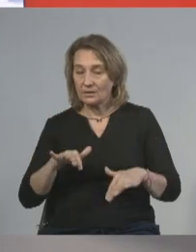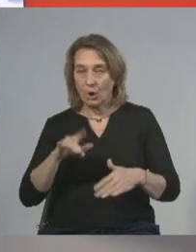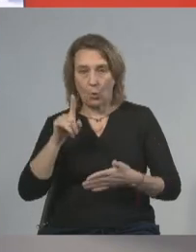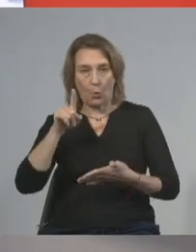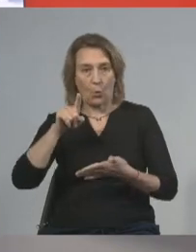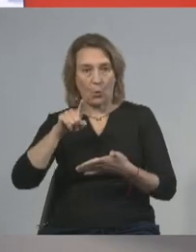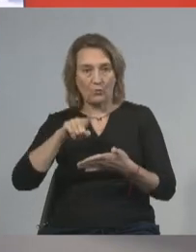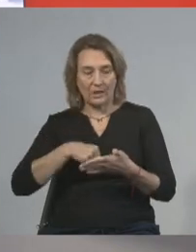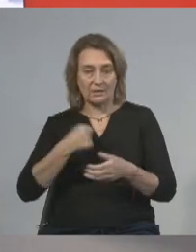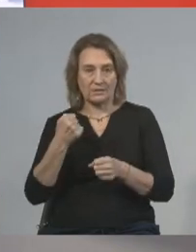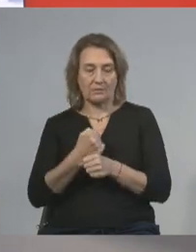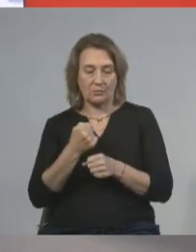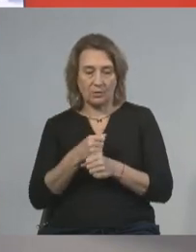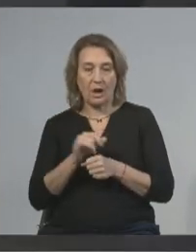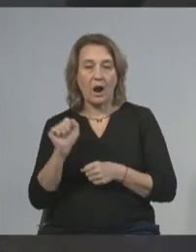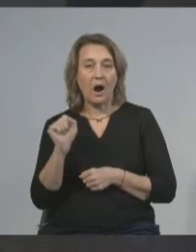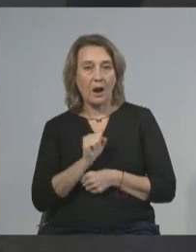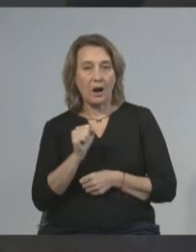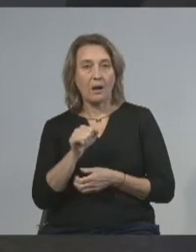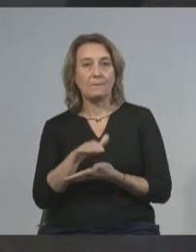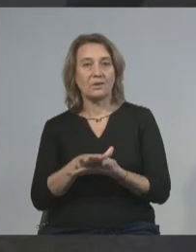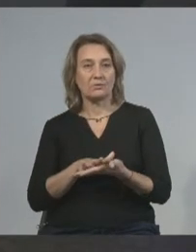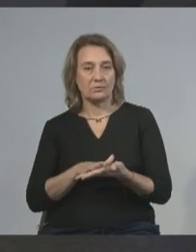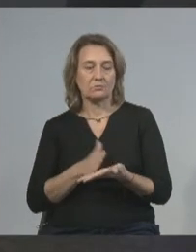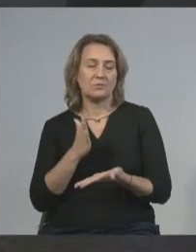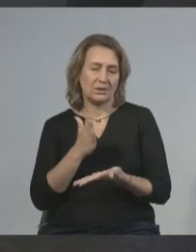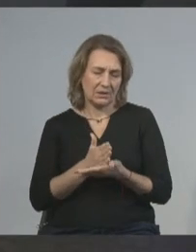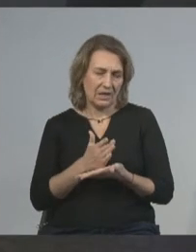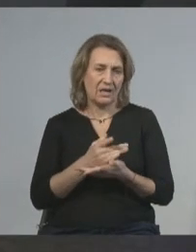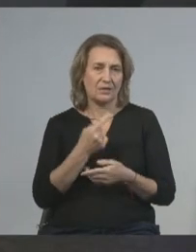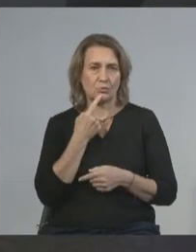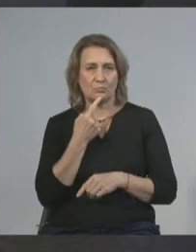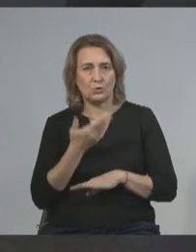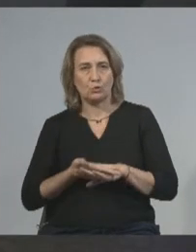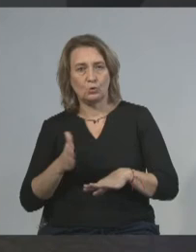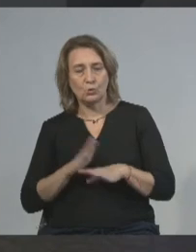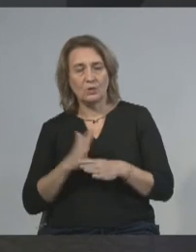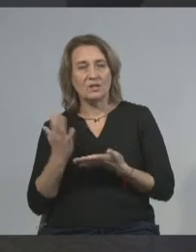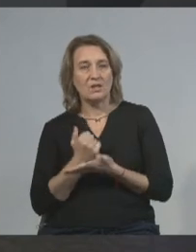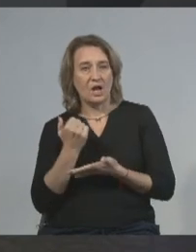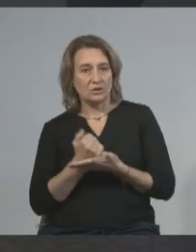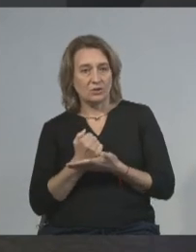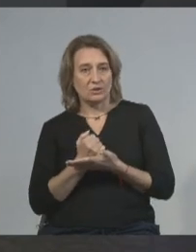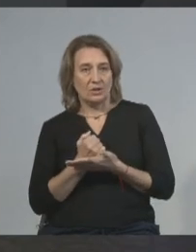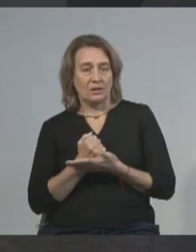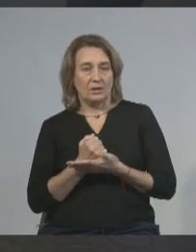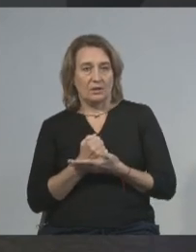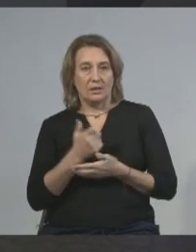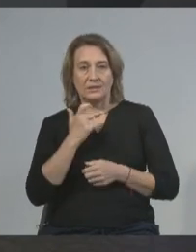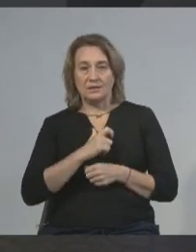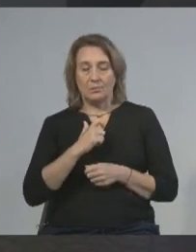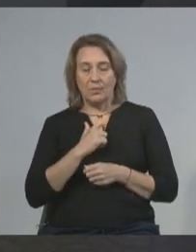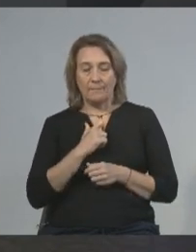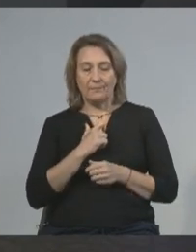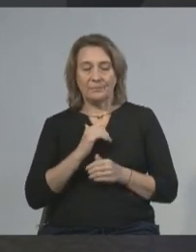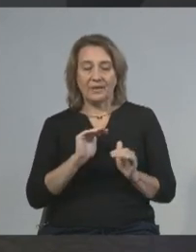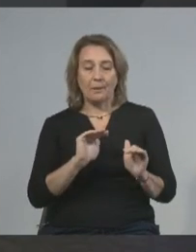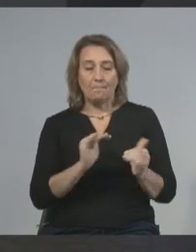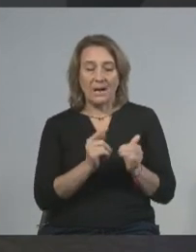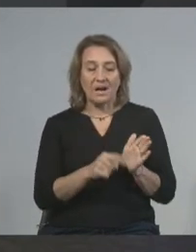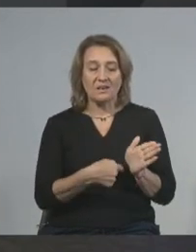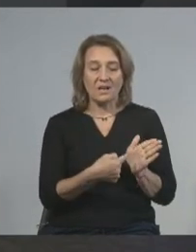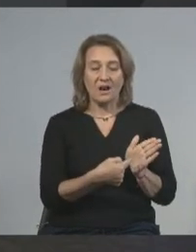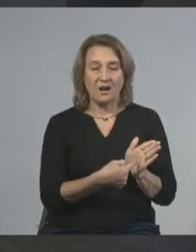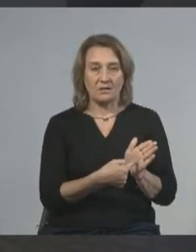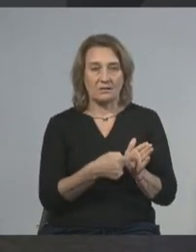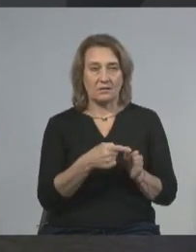this work they did understand that there were challenges or difficulties but they even managed to find